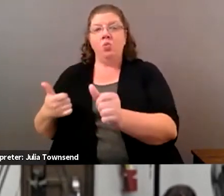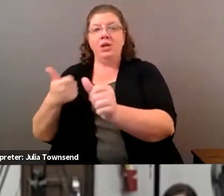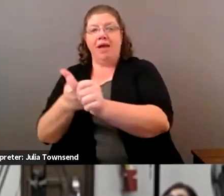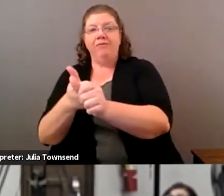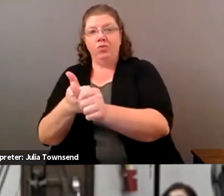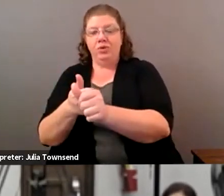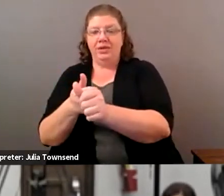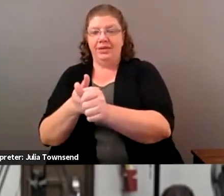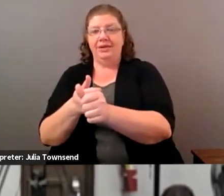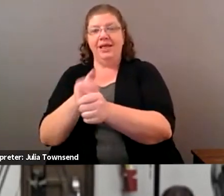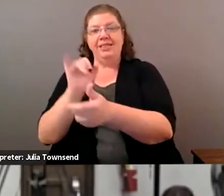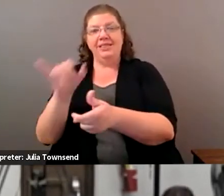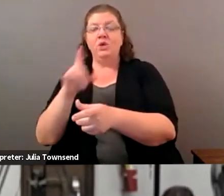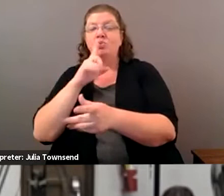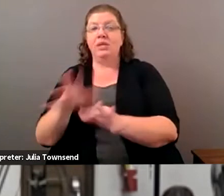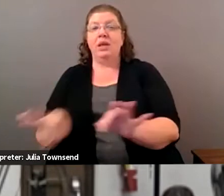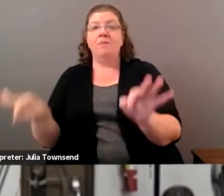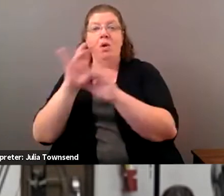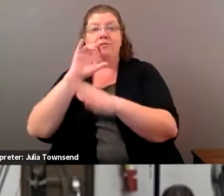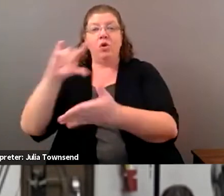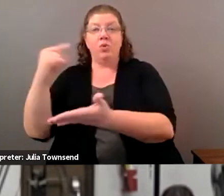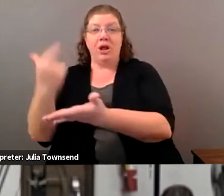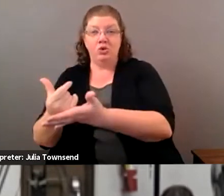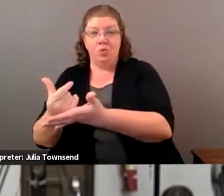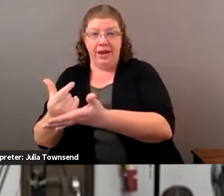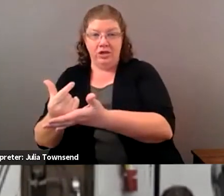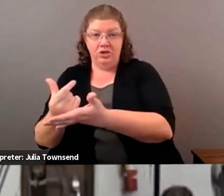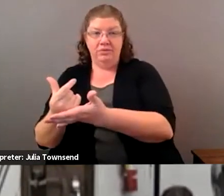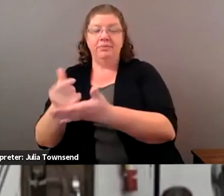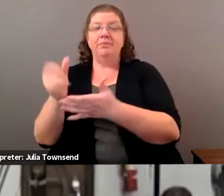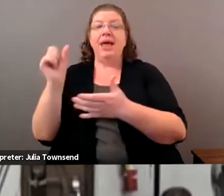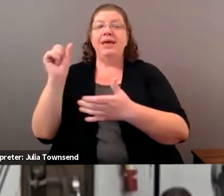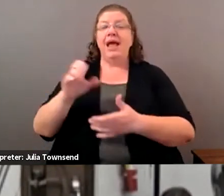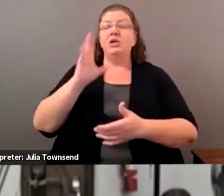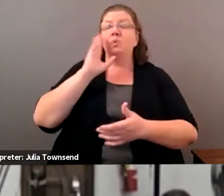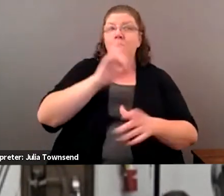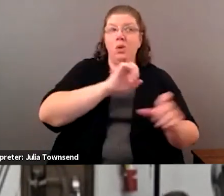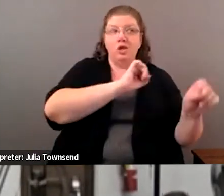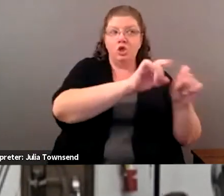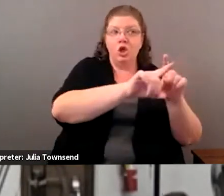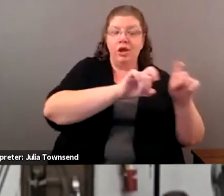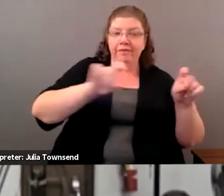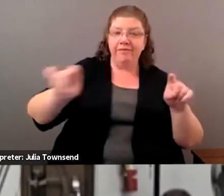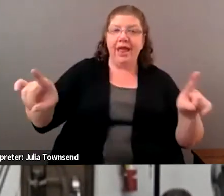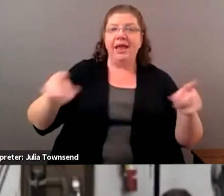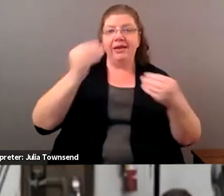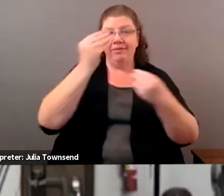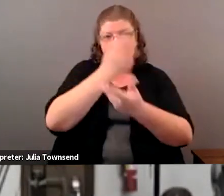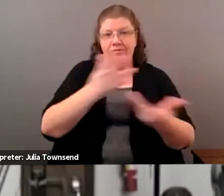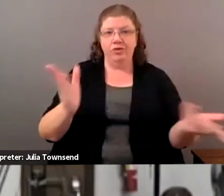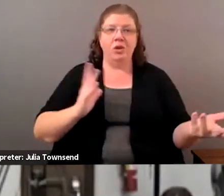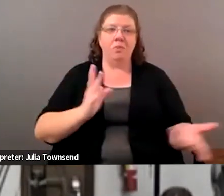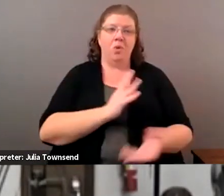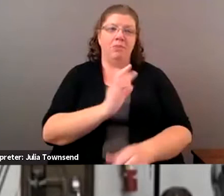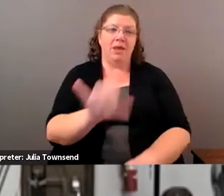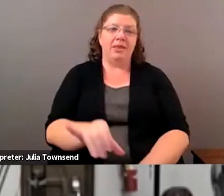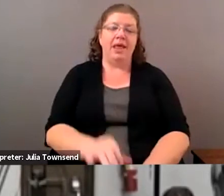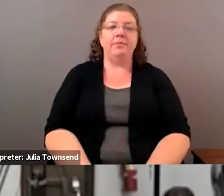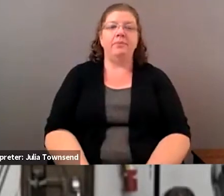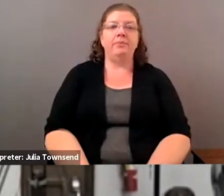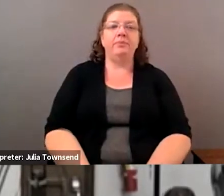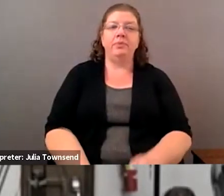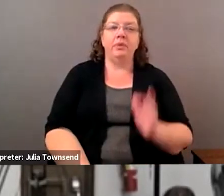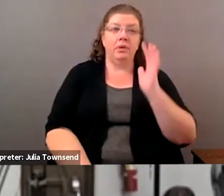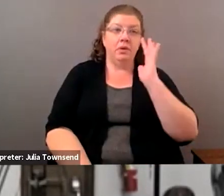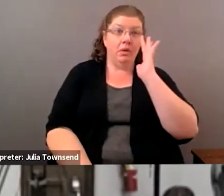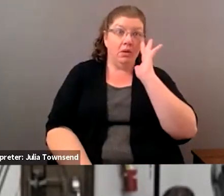which are significant to graduation as well. But yes, we will survey and send a report back to the board about that. Thank you. And